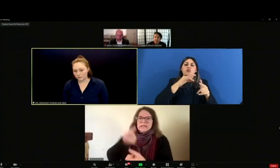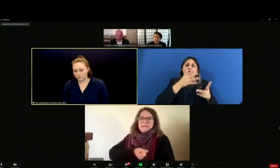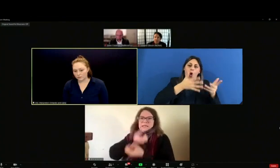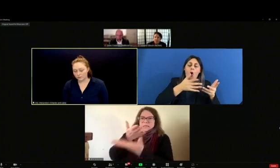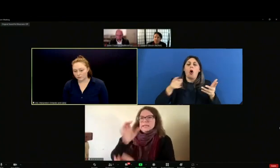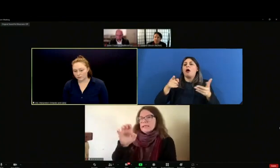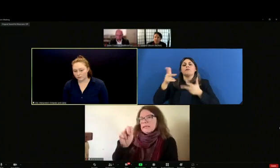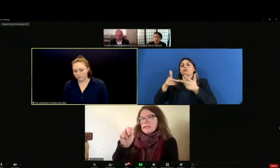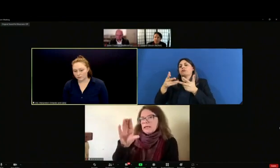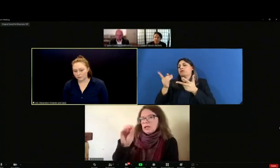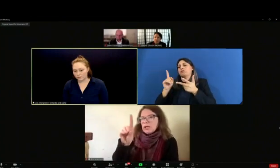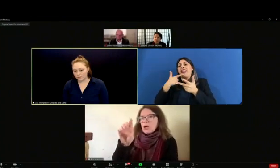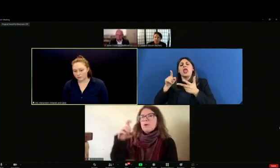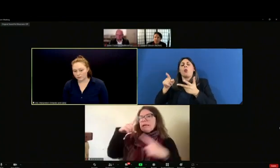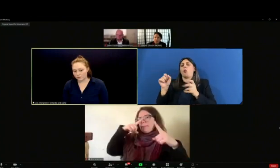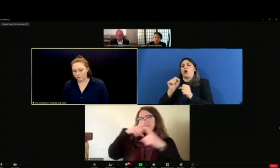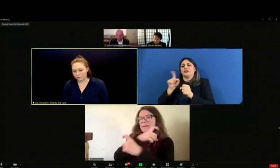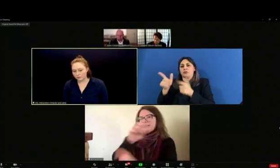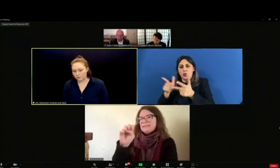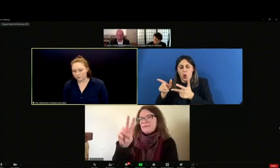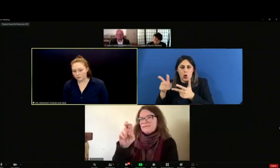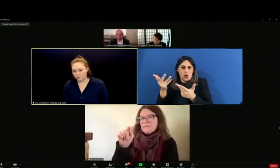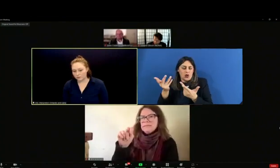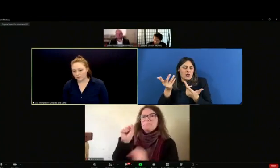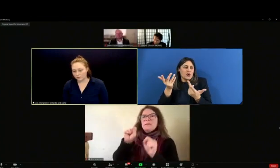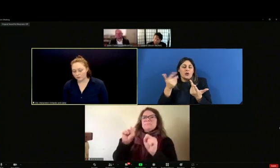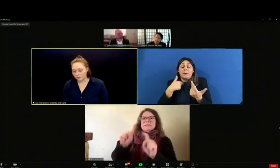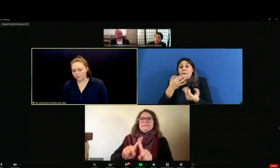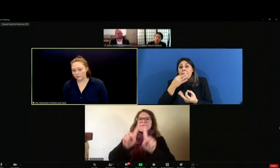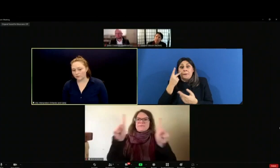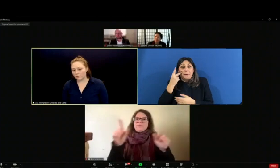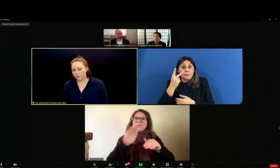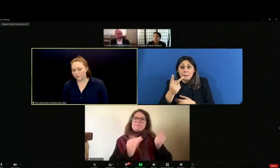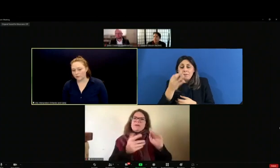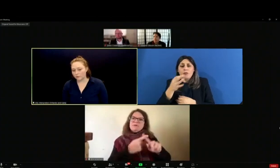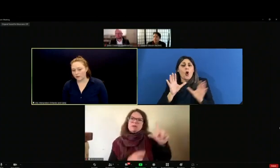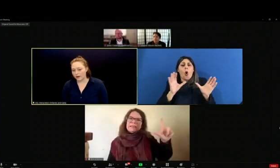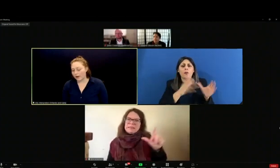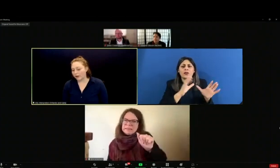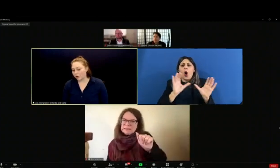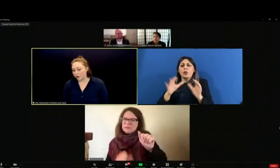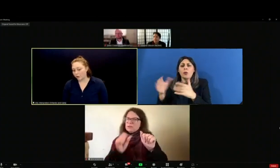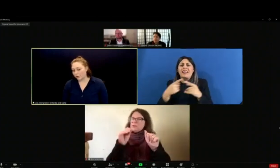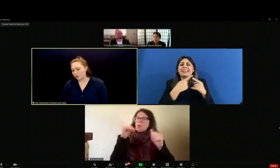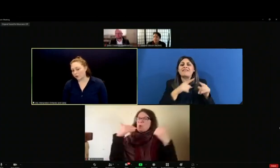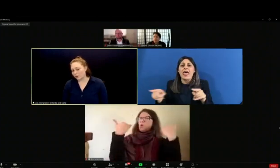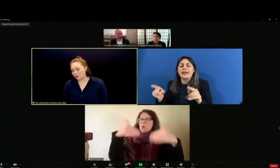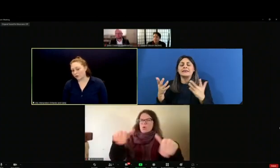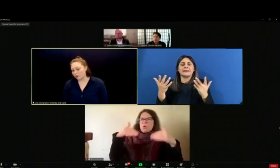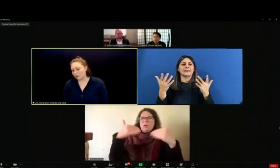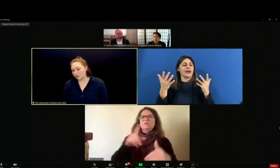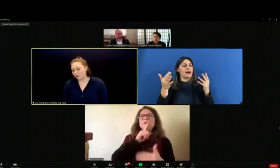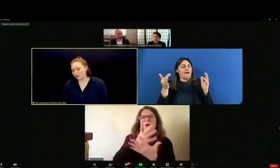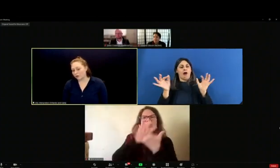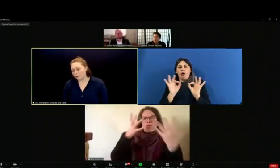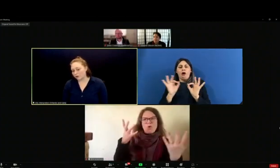communities and different ways that these communities express different